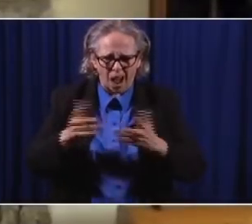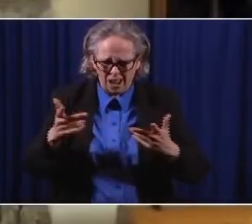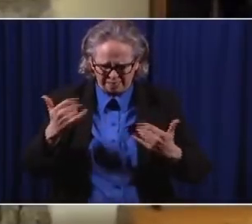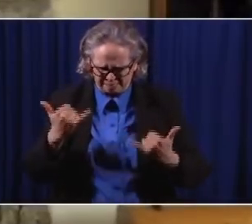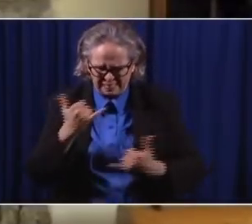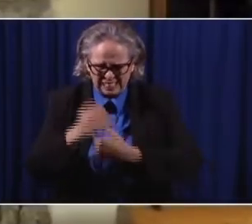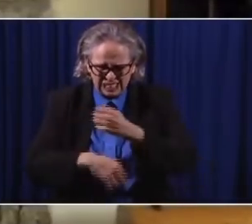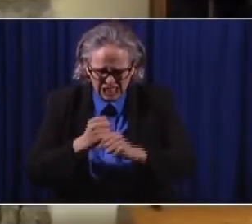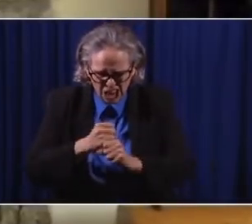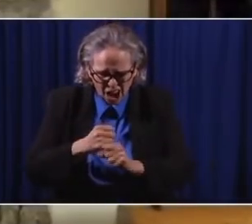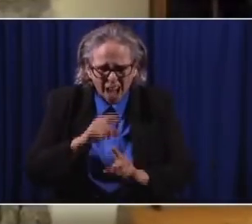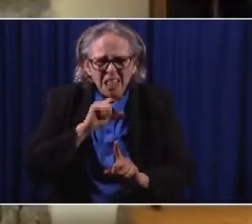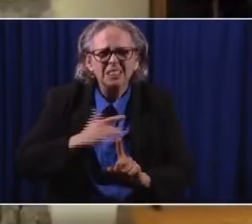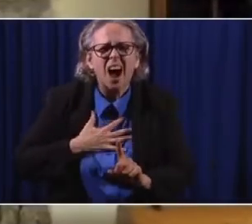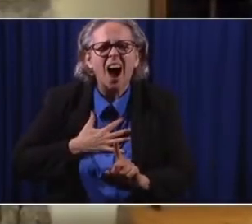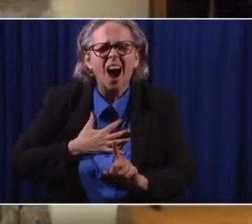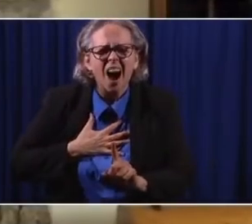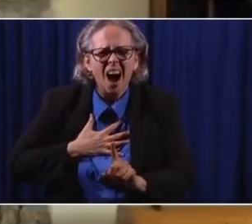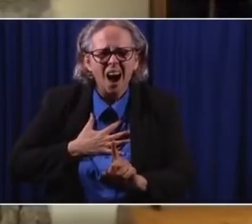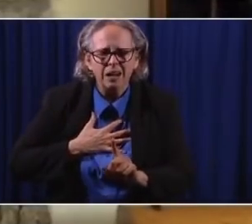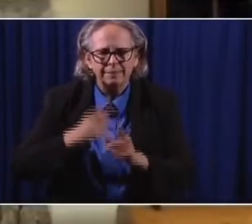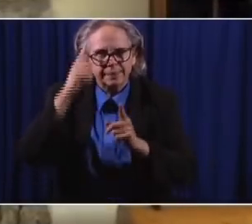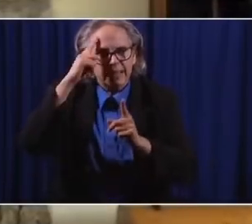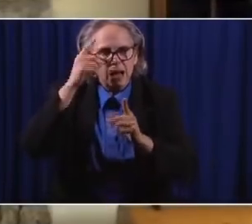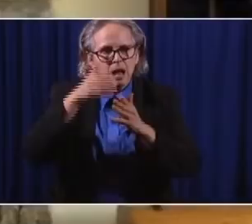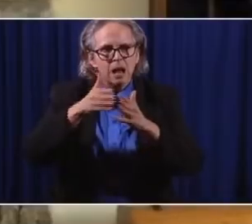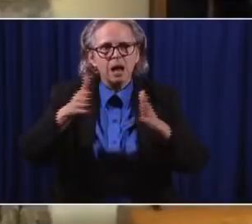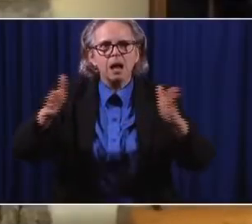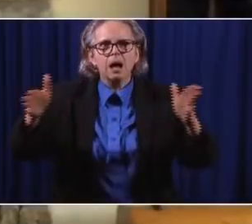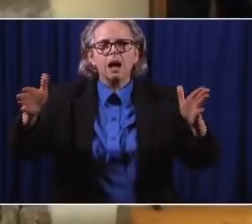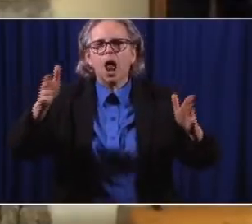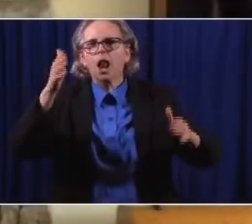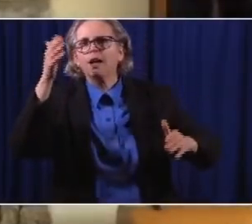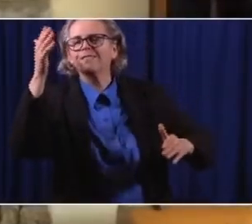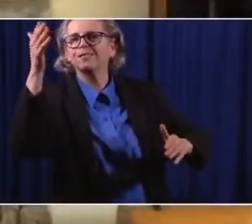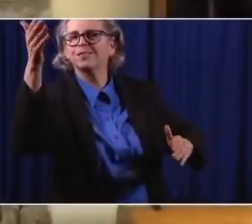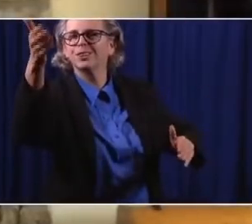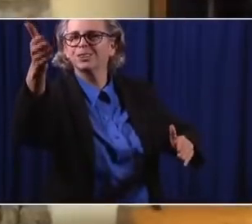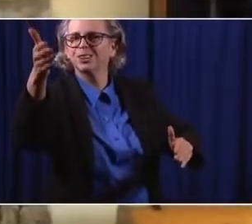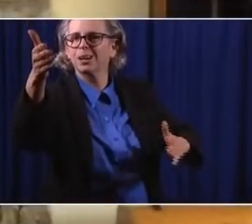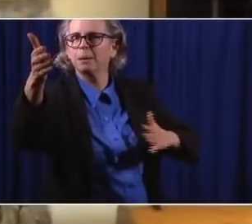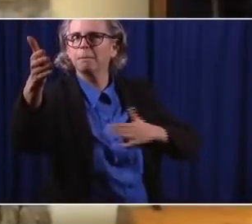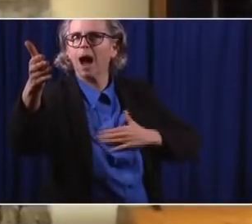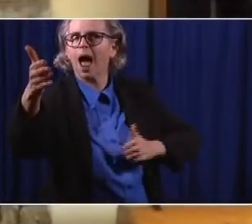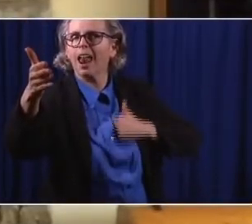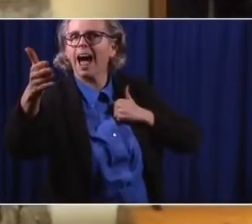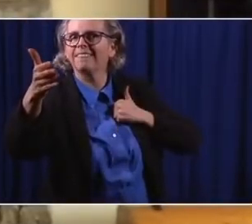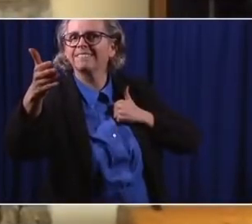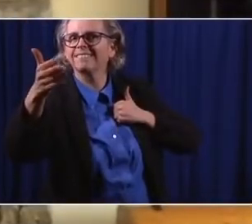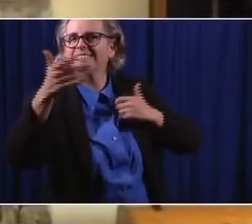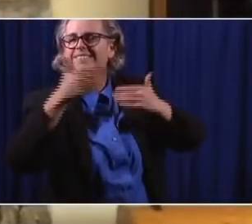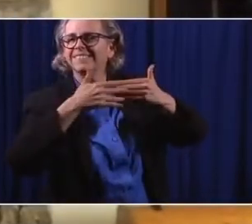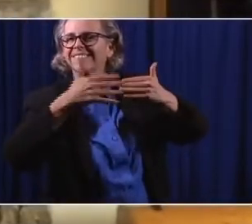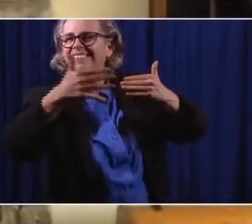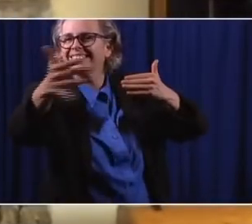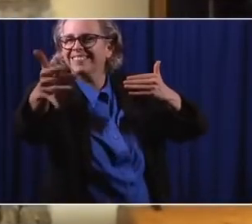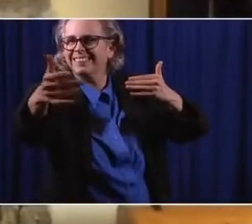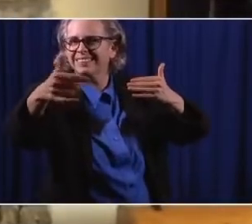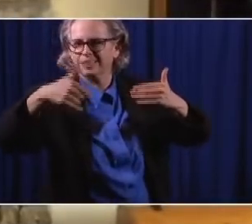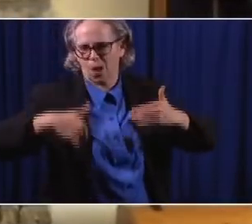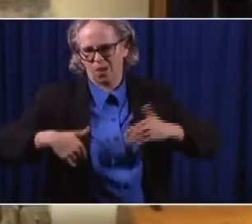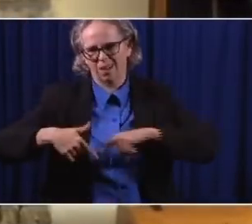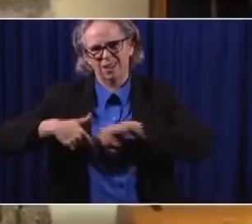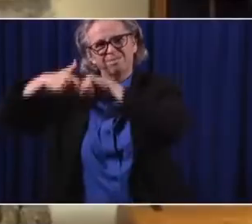that we're going to get through this. We're going to break through. The vaccine is coming, but it's not